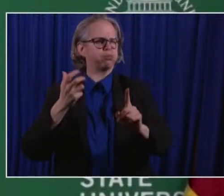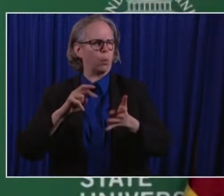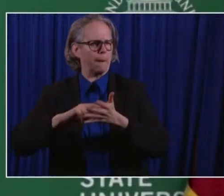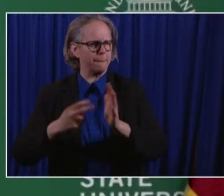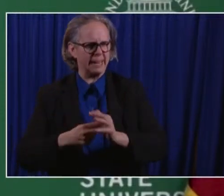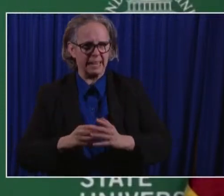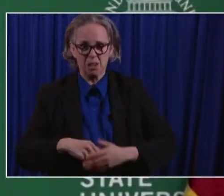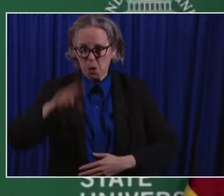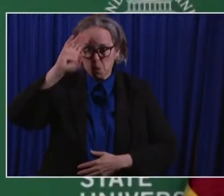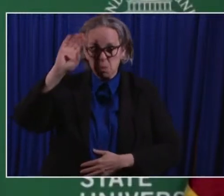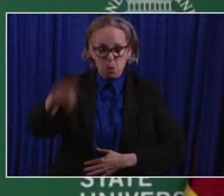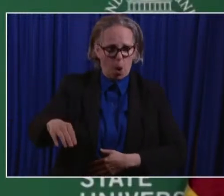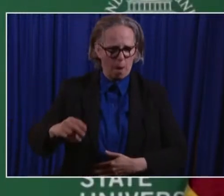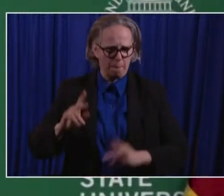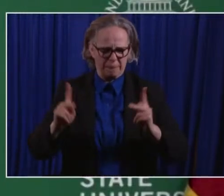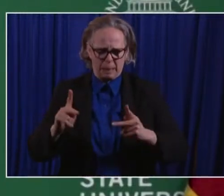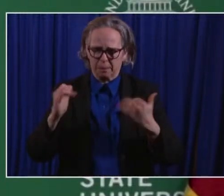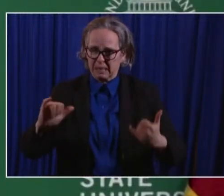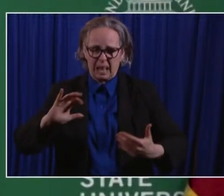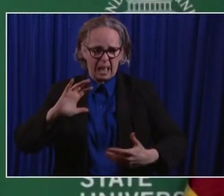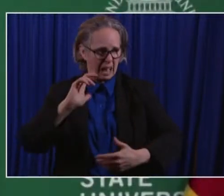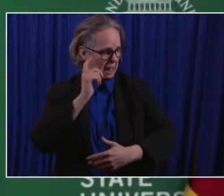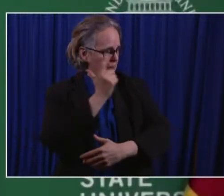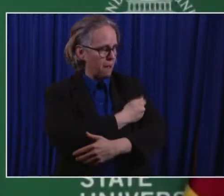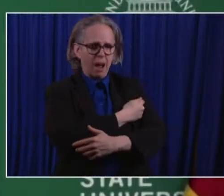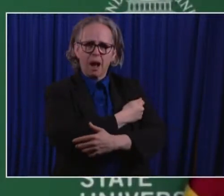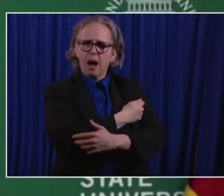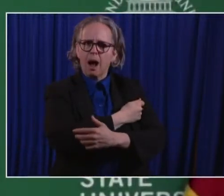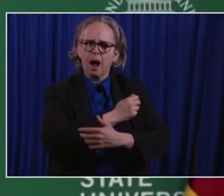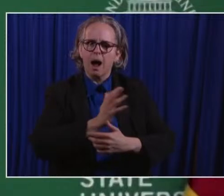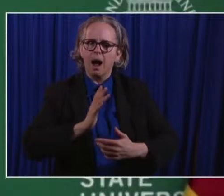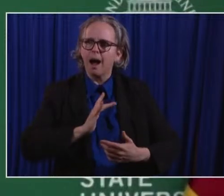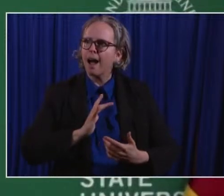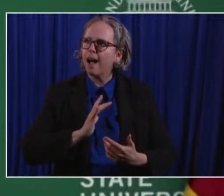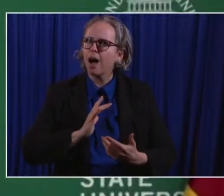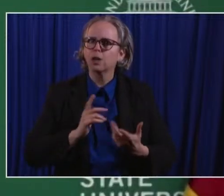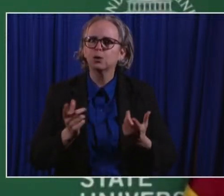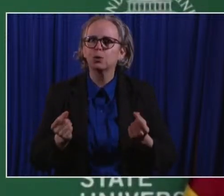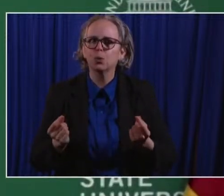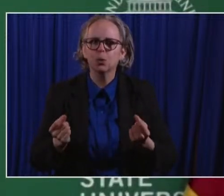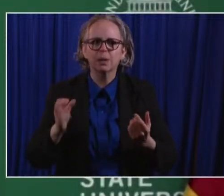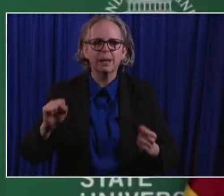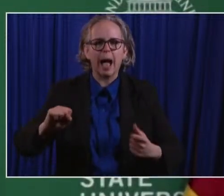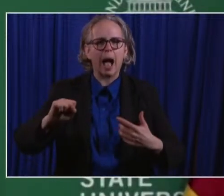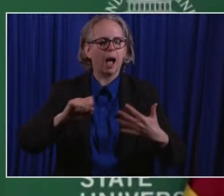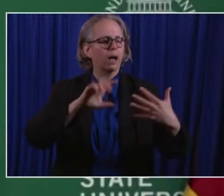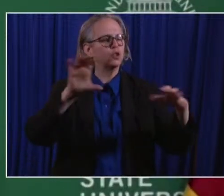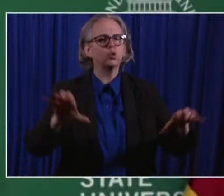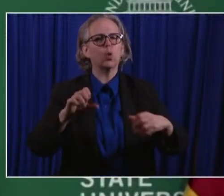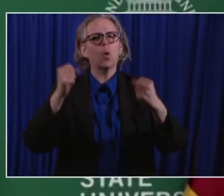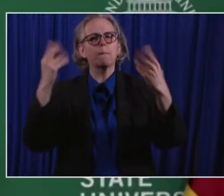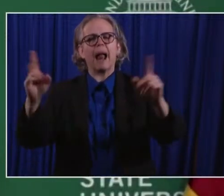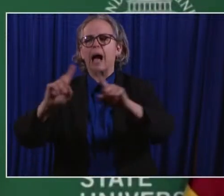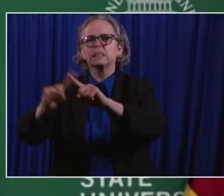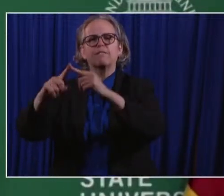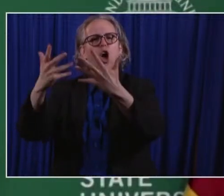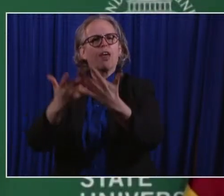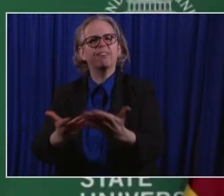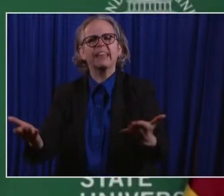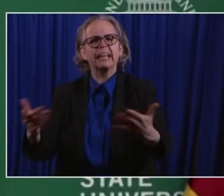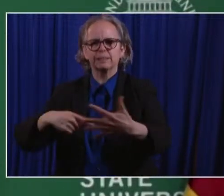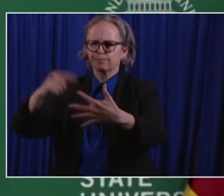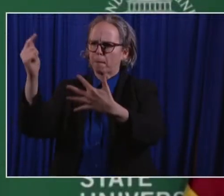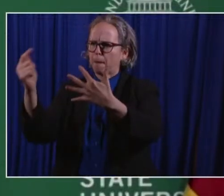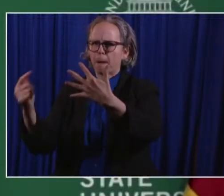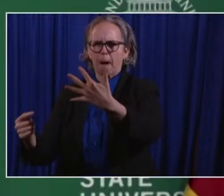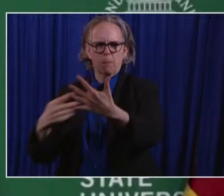to do this or that, and I'm happy about that. So powerful, very effective, certainly gives